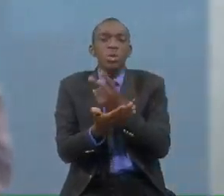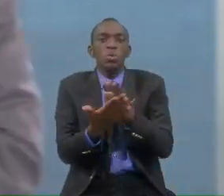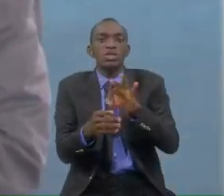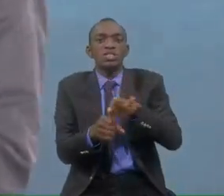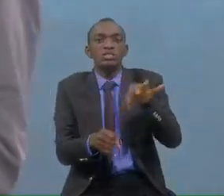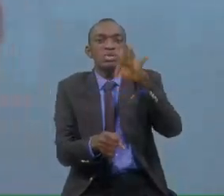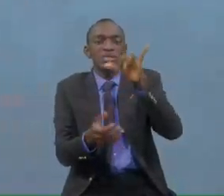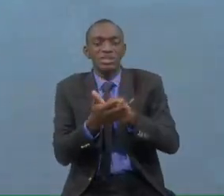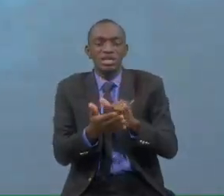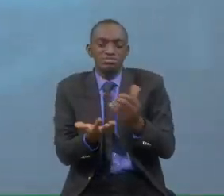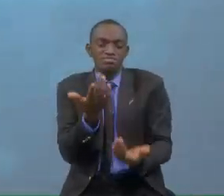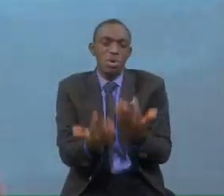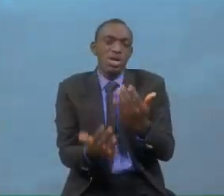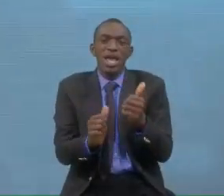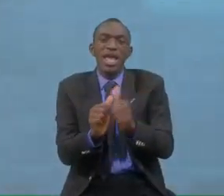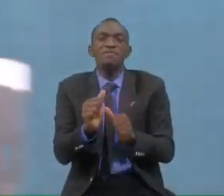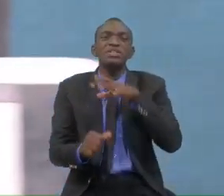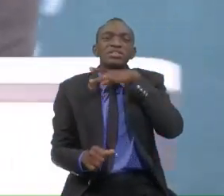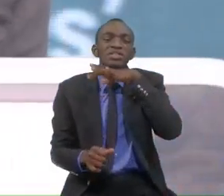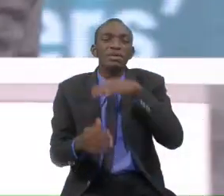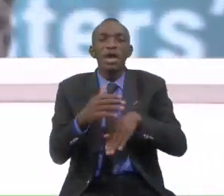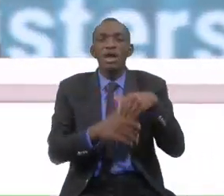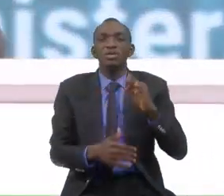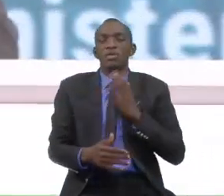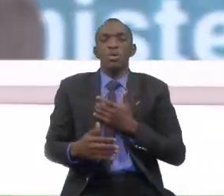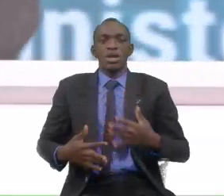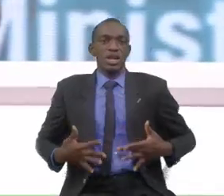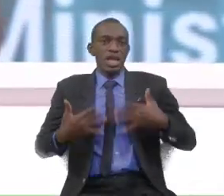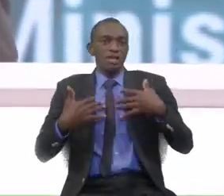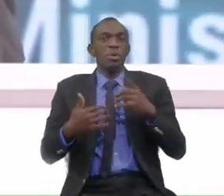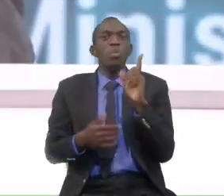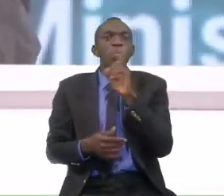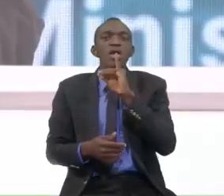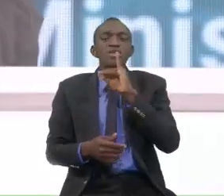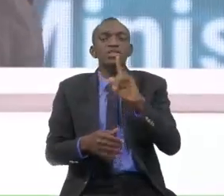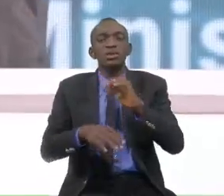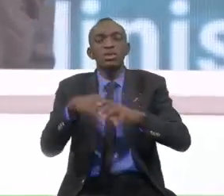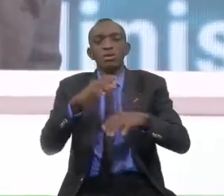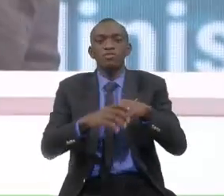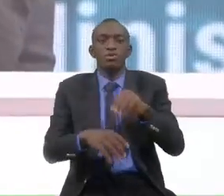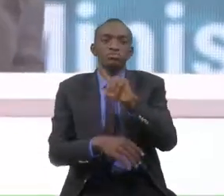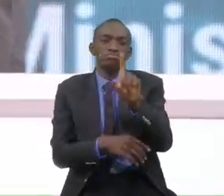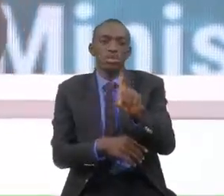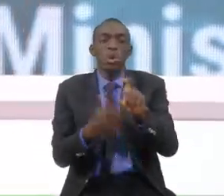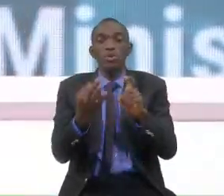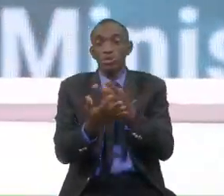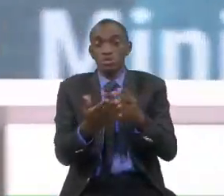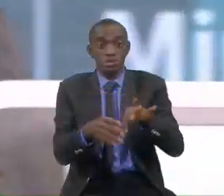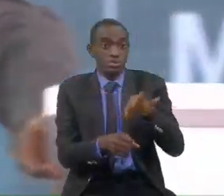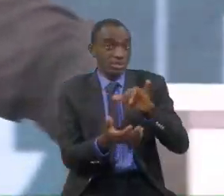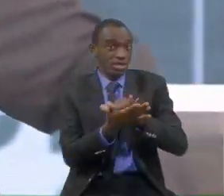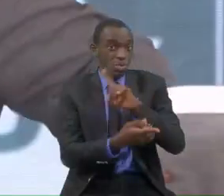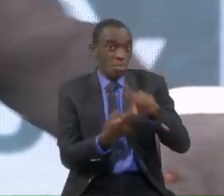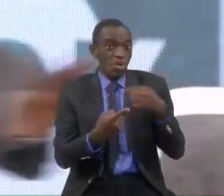our lives? And where is the comfort of the Spirit when we're bereaved and when we suffer persecution, when we